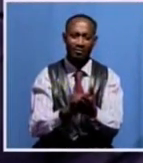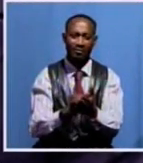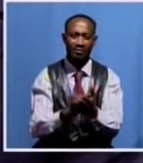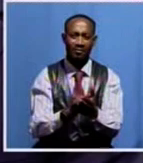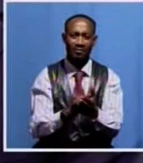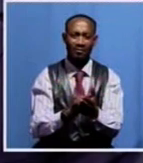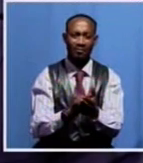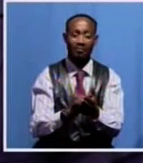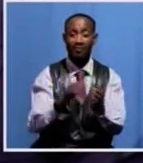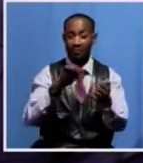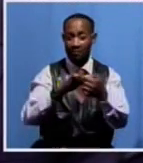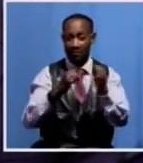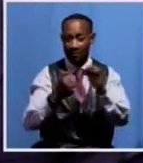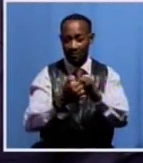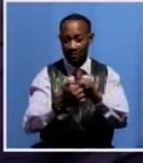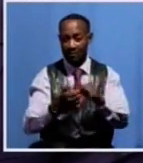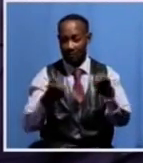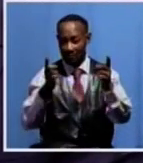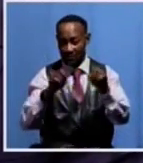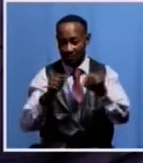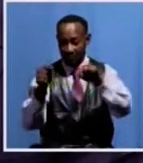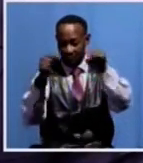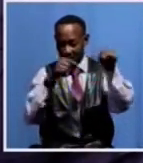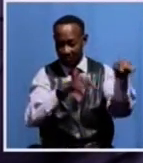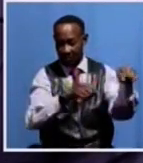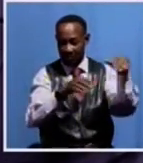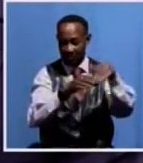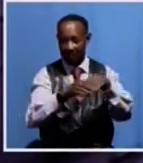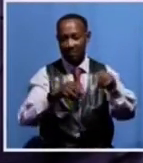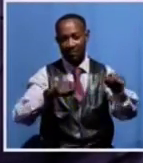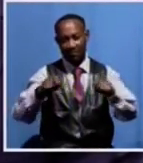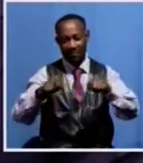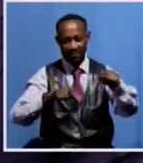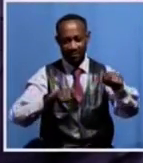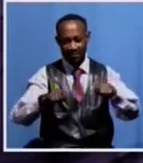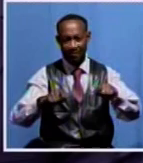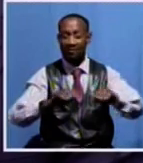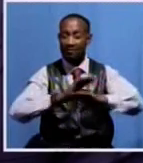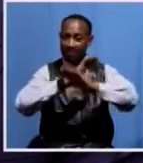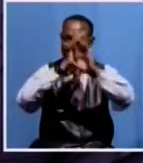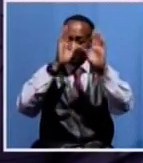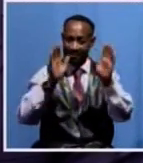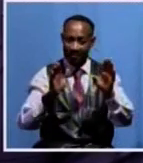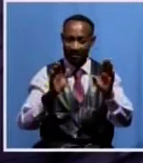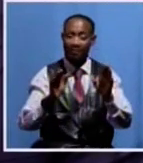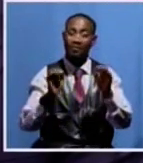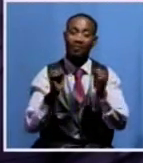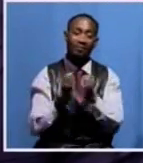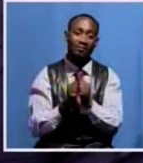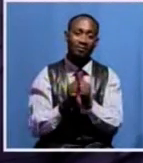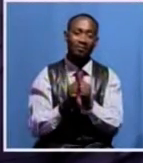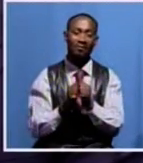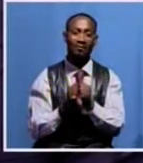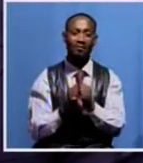The only problem is, when we came to the administration of that 9%, it was quite clear that with